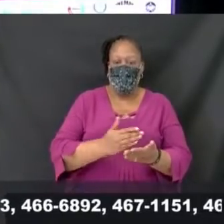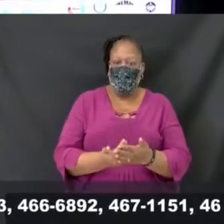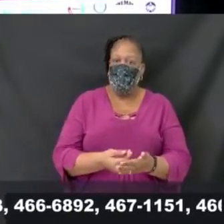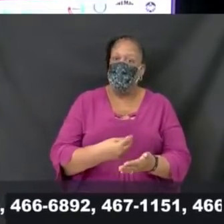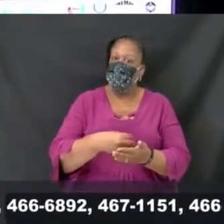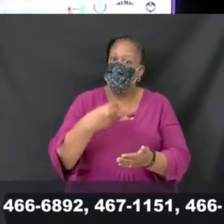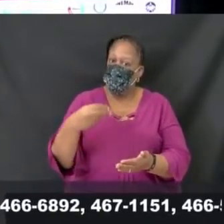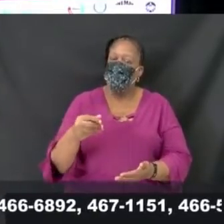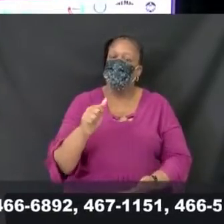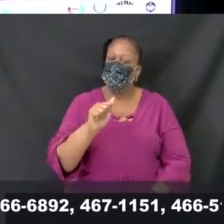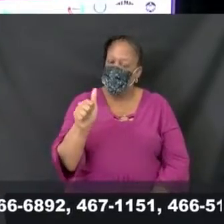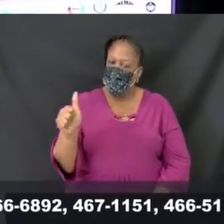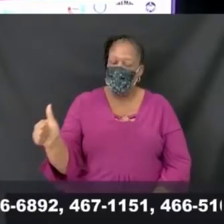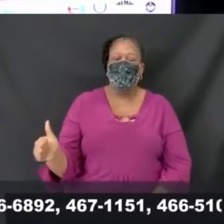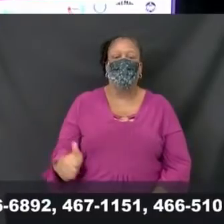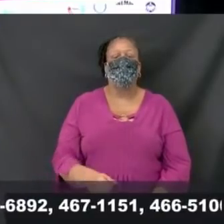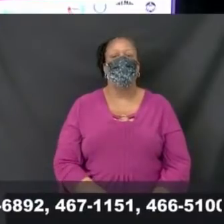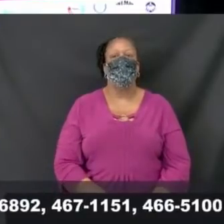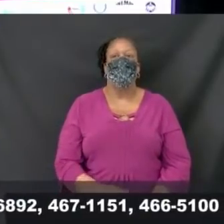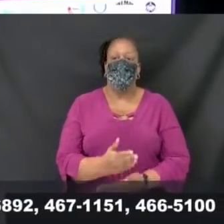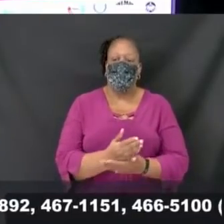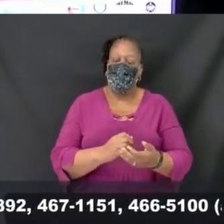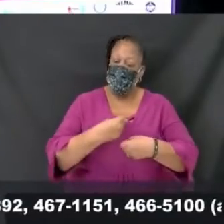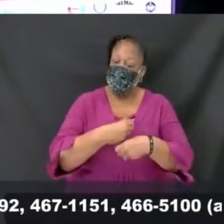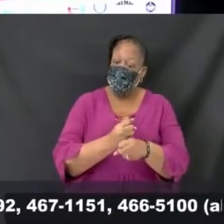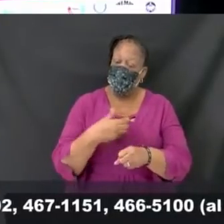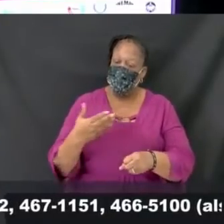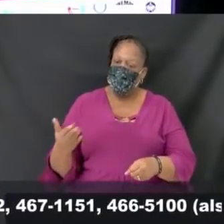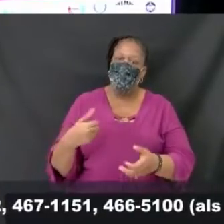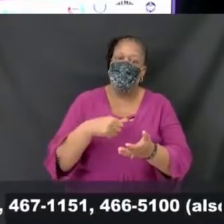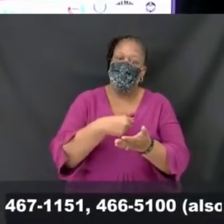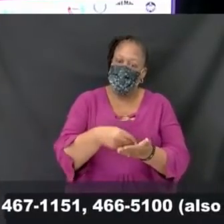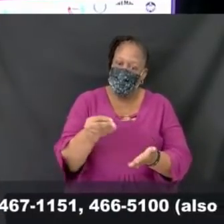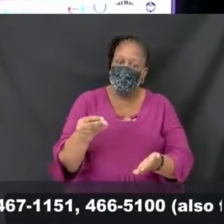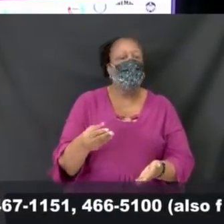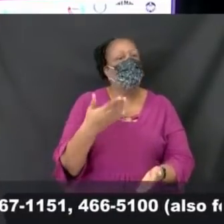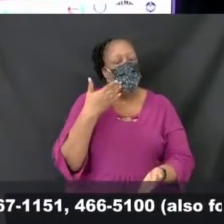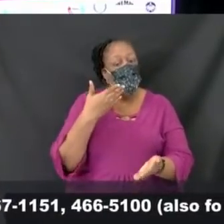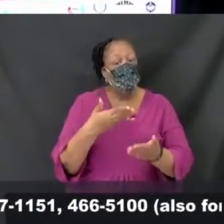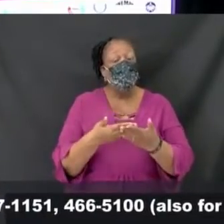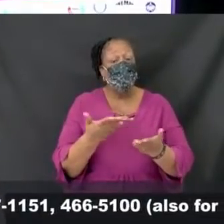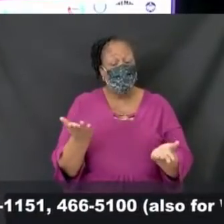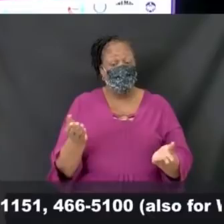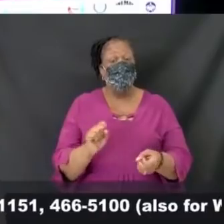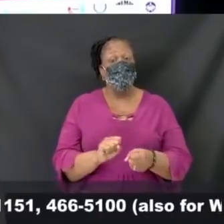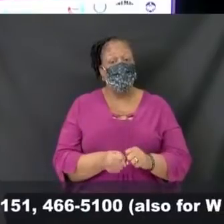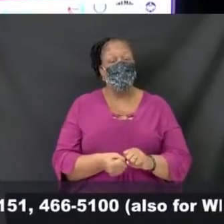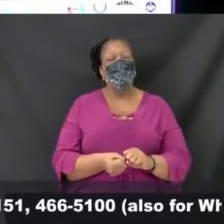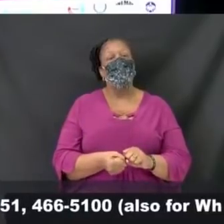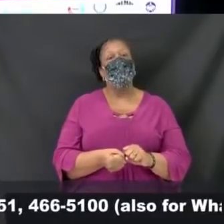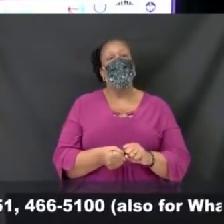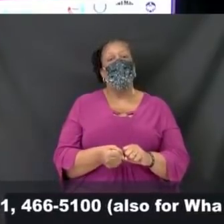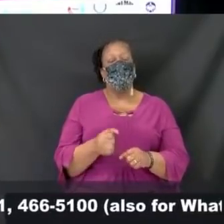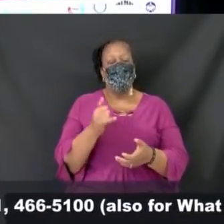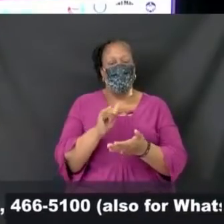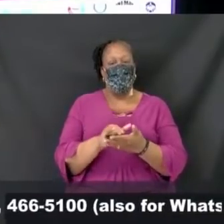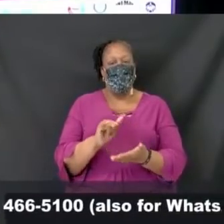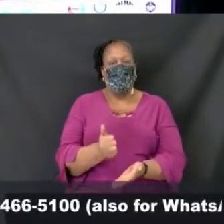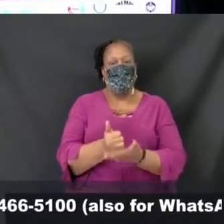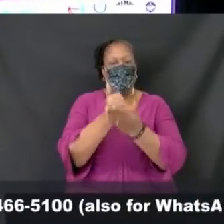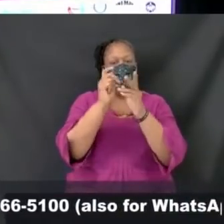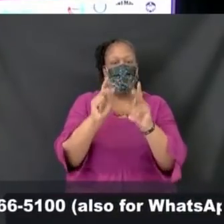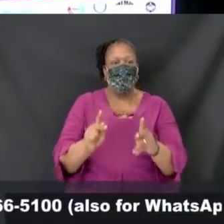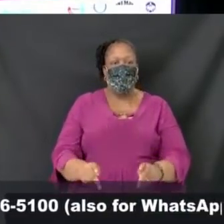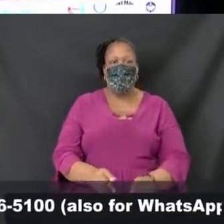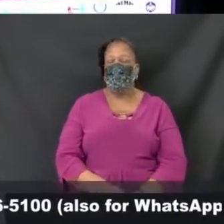this global supply chain issue. What we're also encouraging is the diversification of business. For example, we